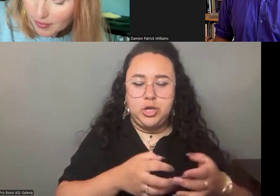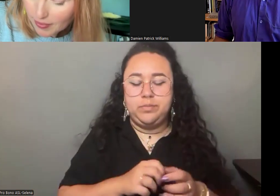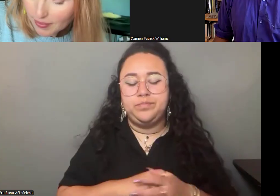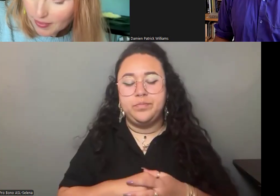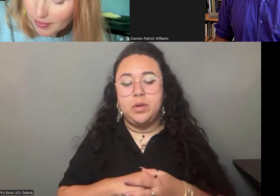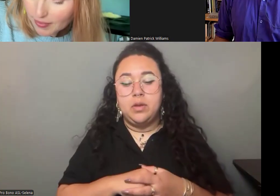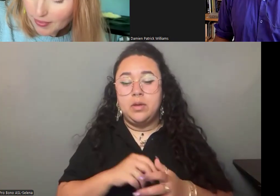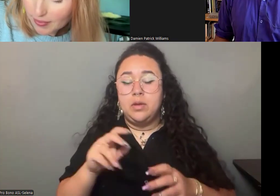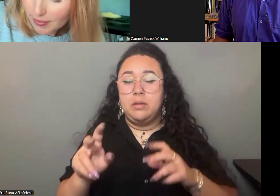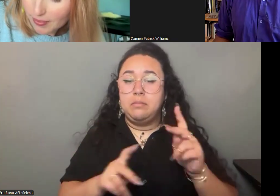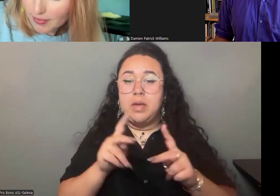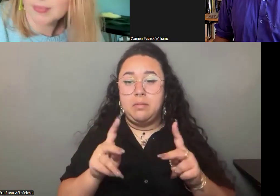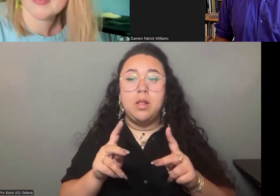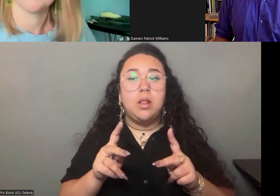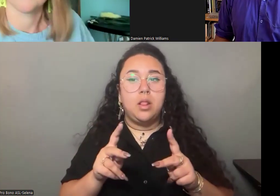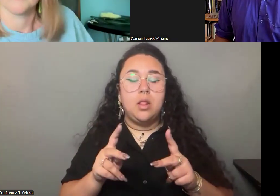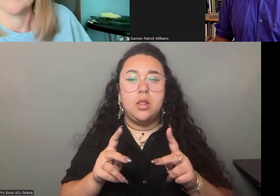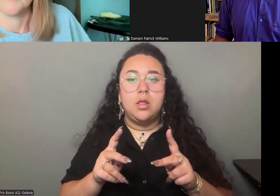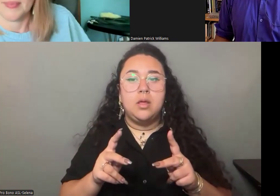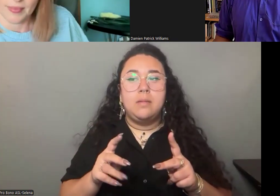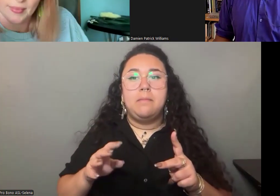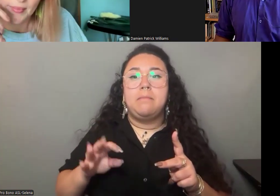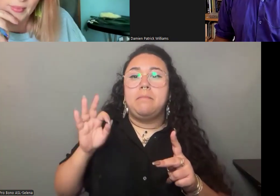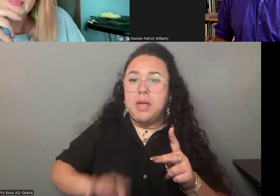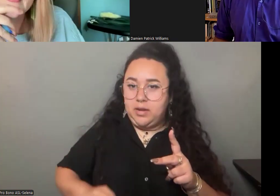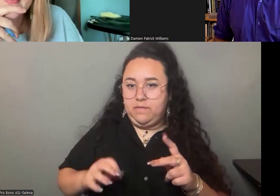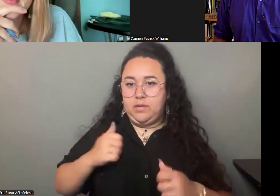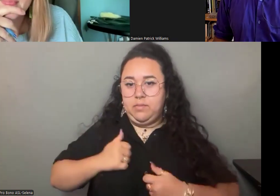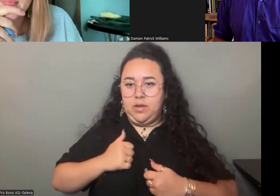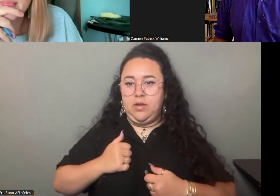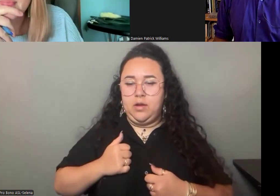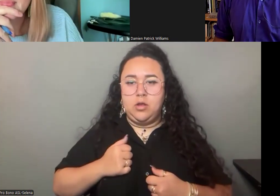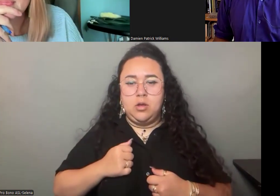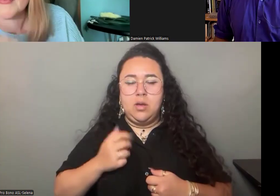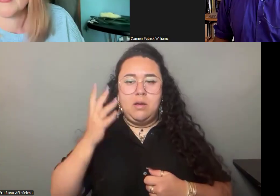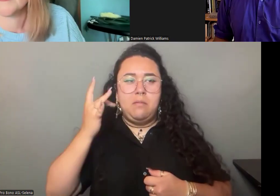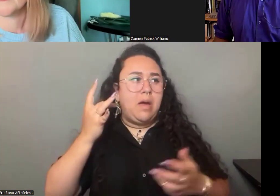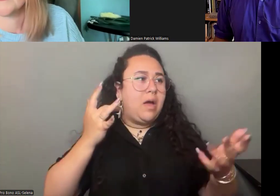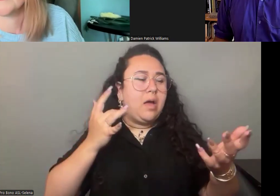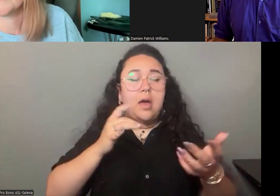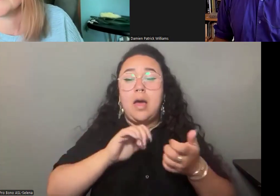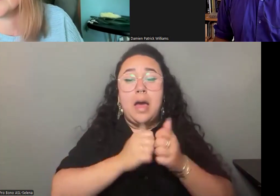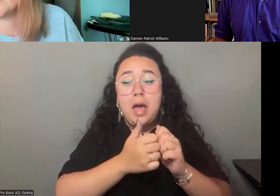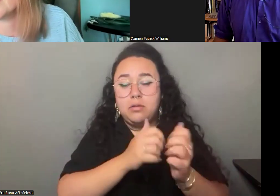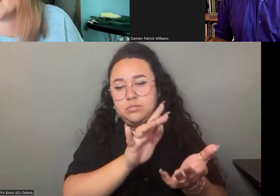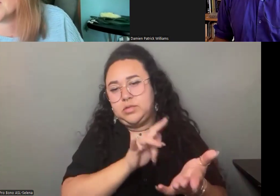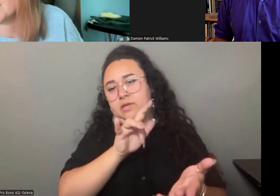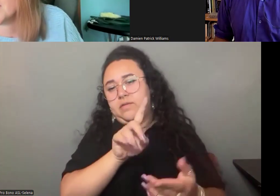and technology for disability being developed, quote unquote, for disability. But it's really about,